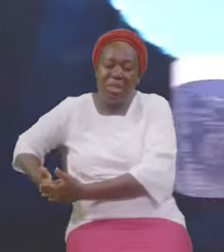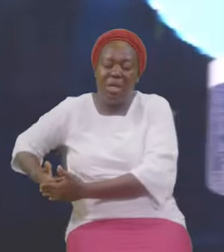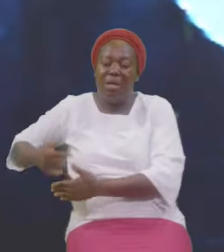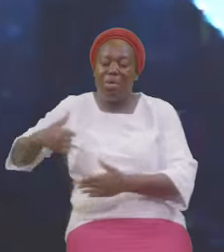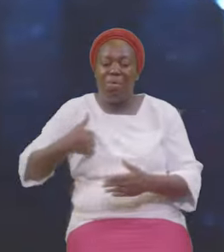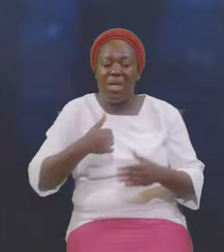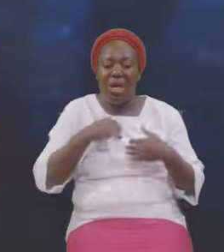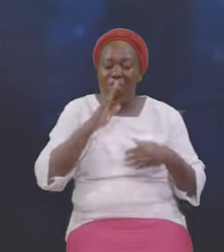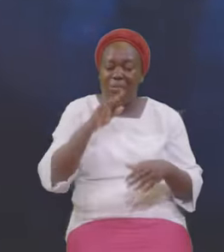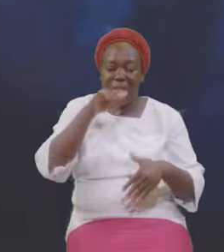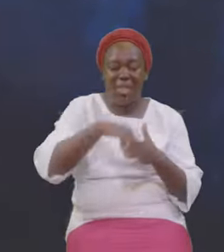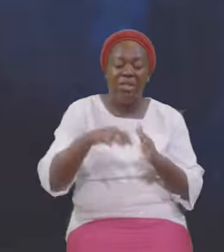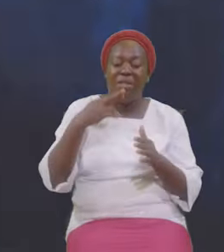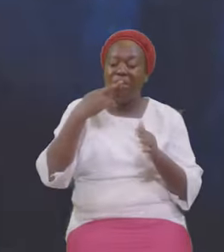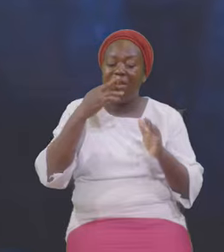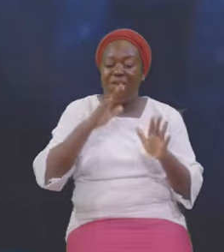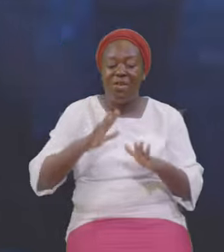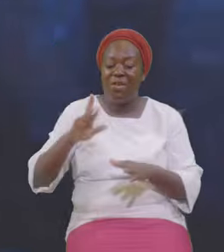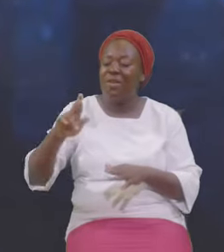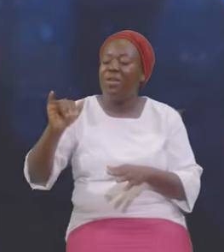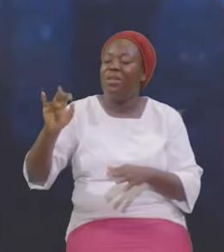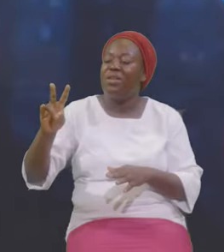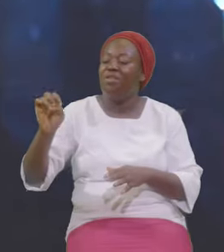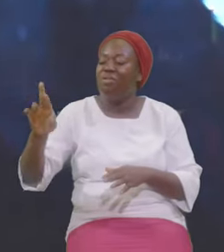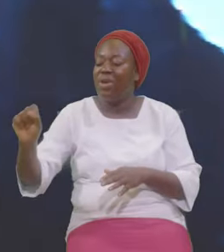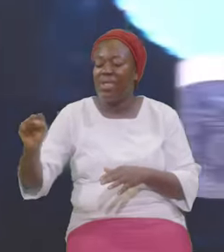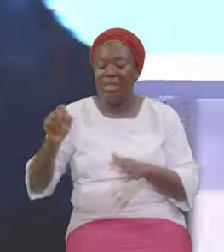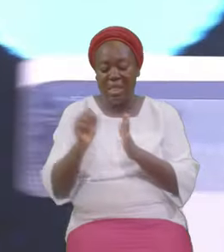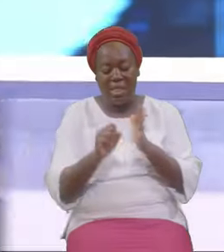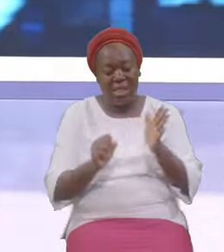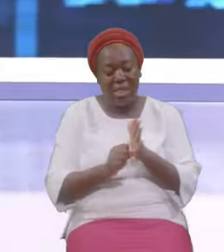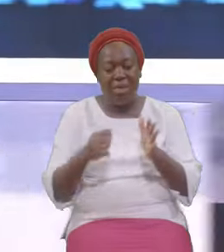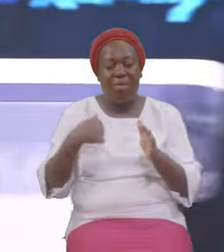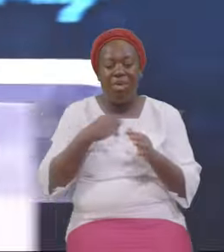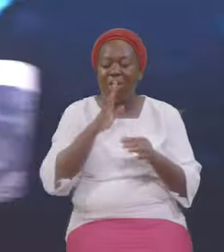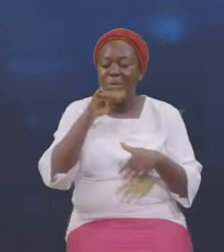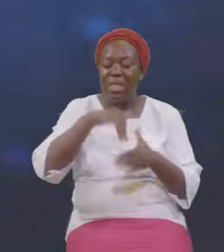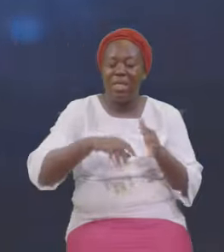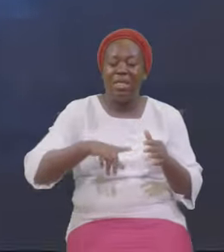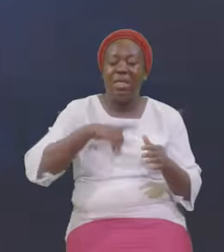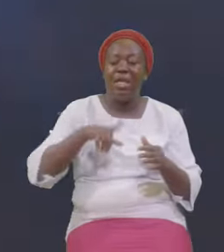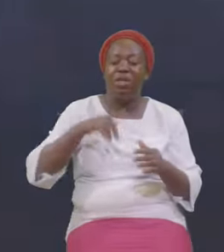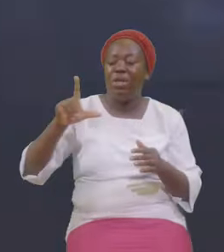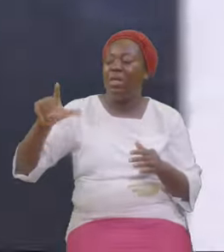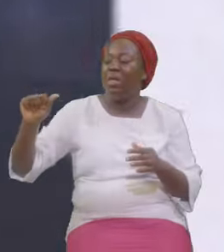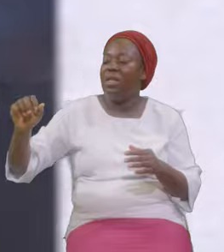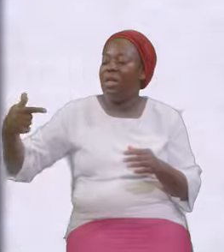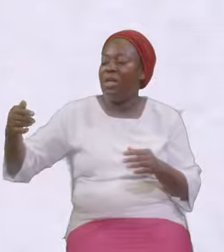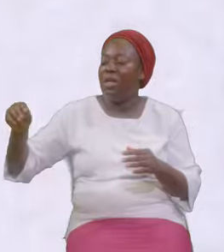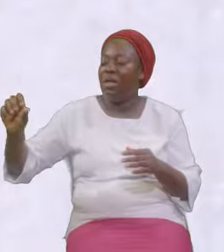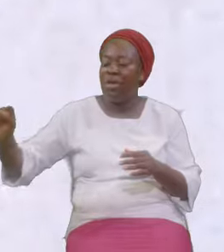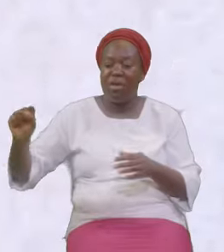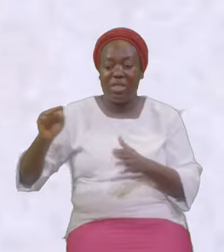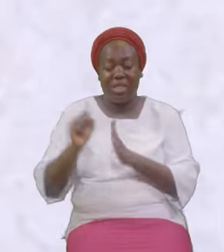State. We've been in Lagos State. We've been in Taraba this year.